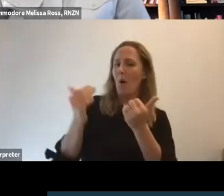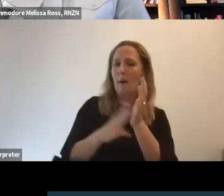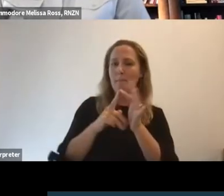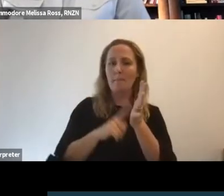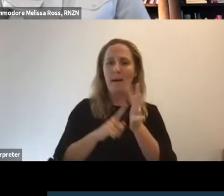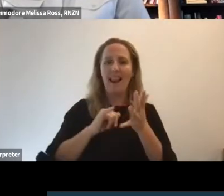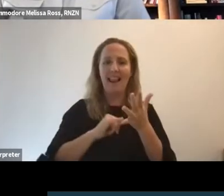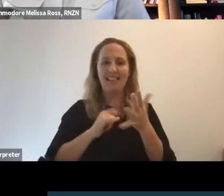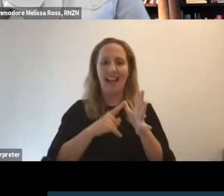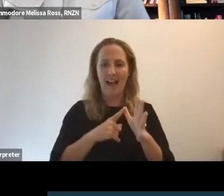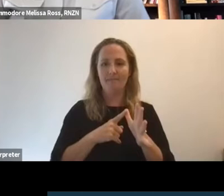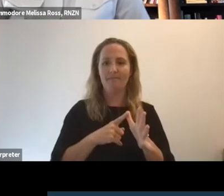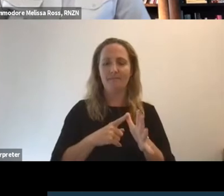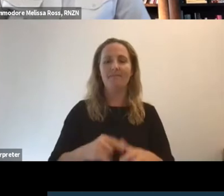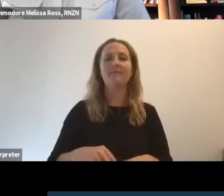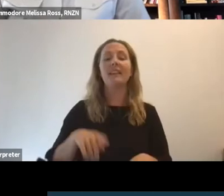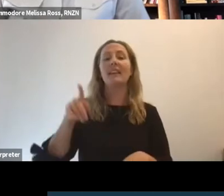two boys, as am I,